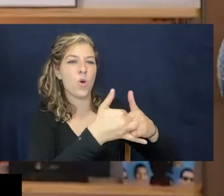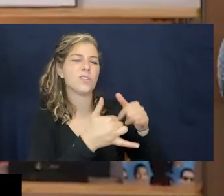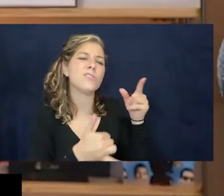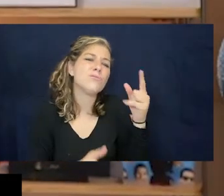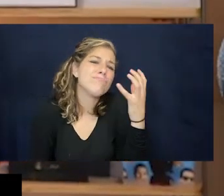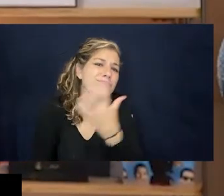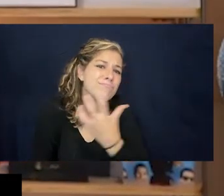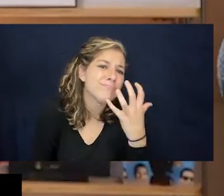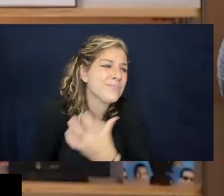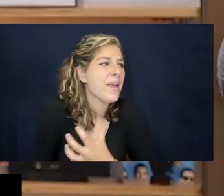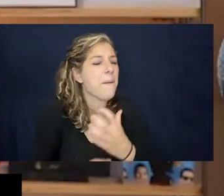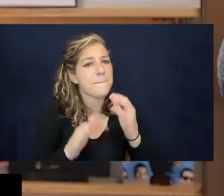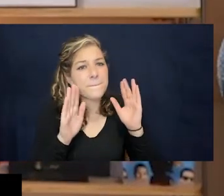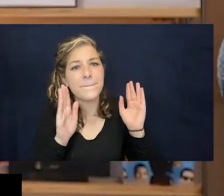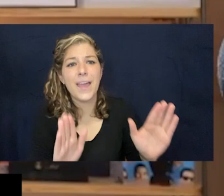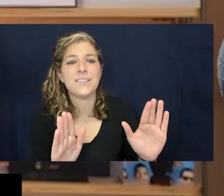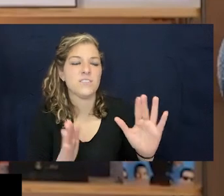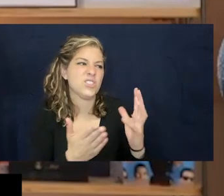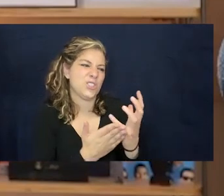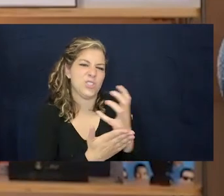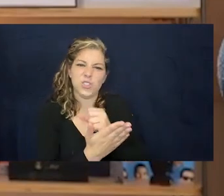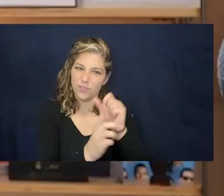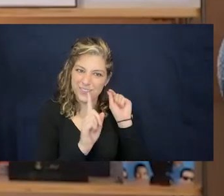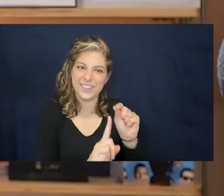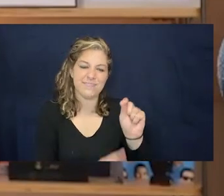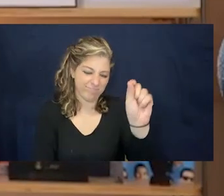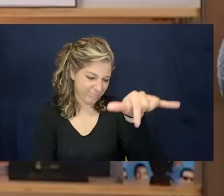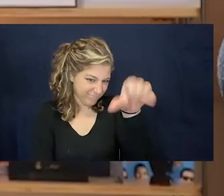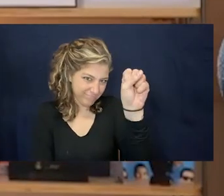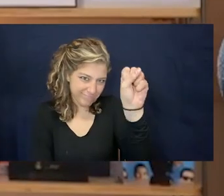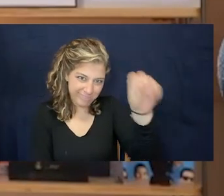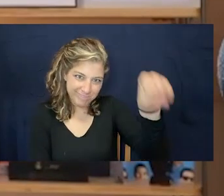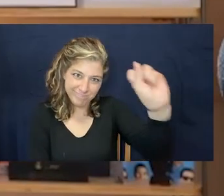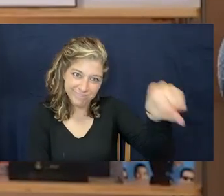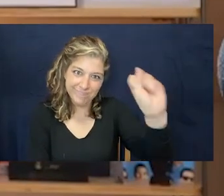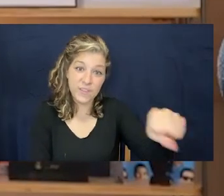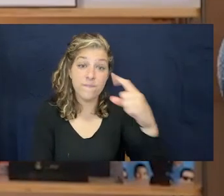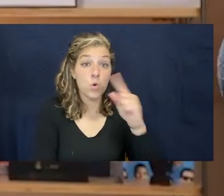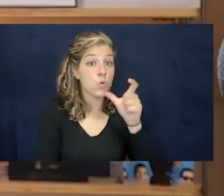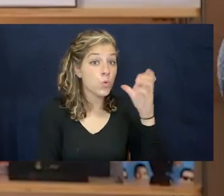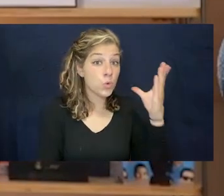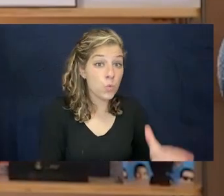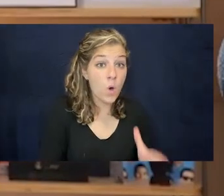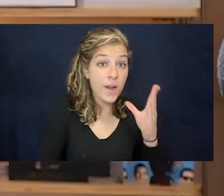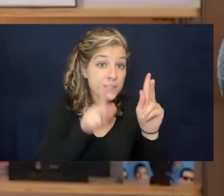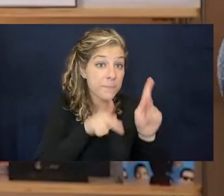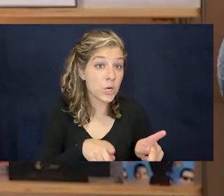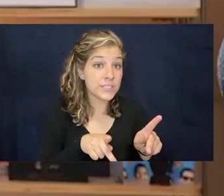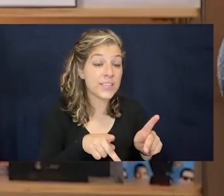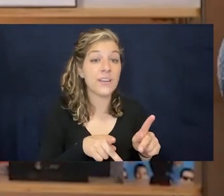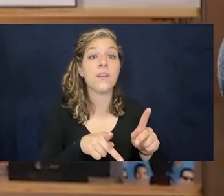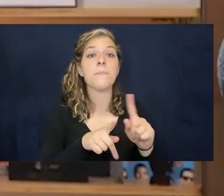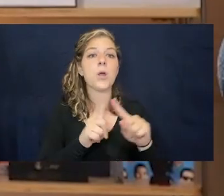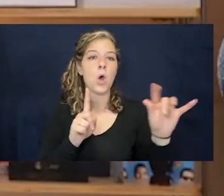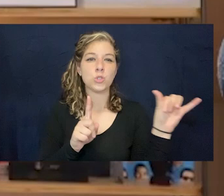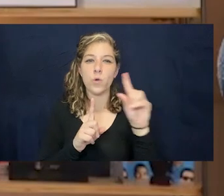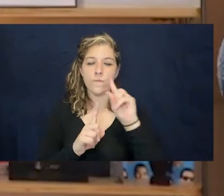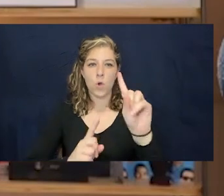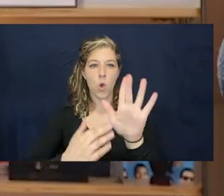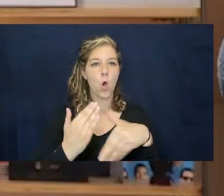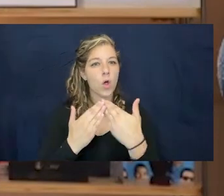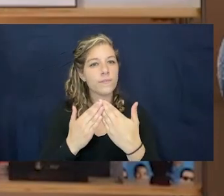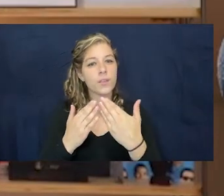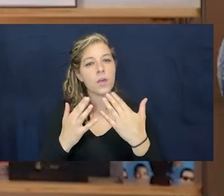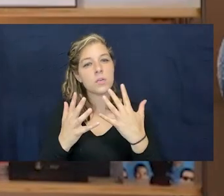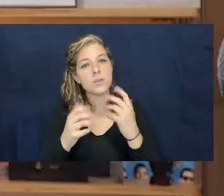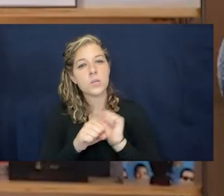Positive Exposure Rising Leader Award. You are so incredibly deserving of this honor, not